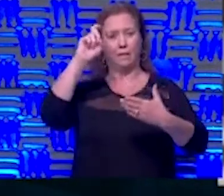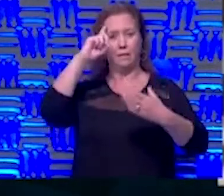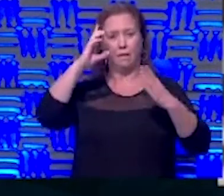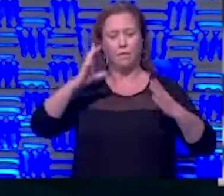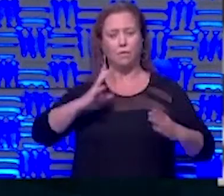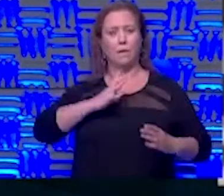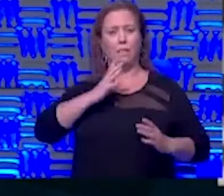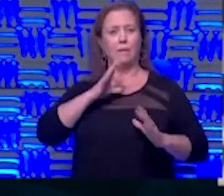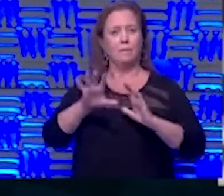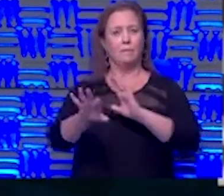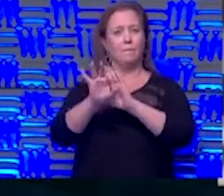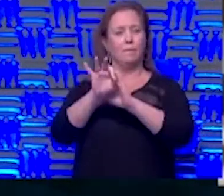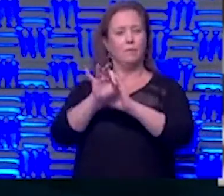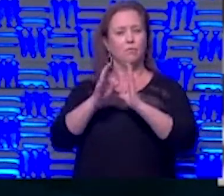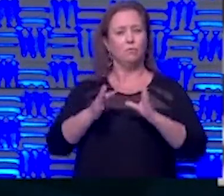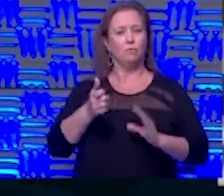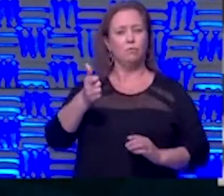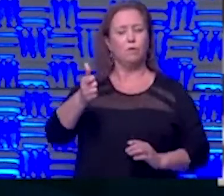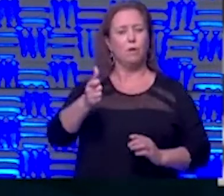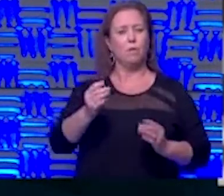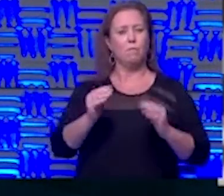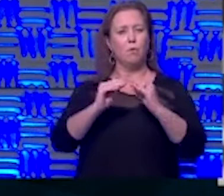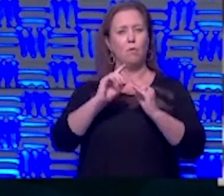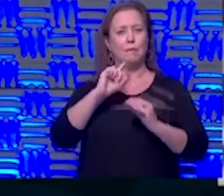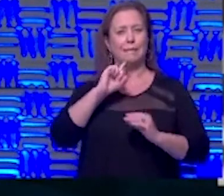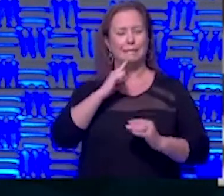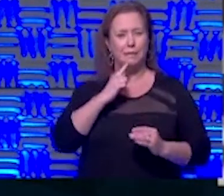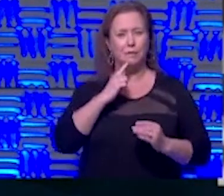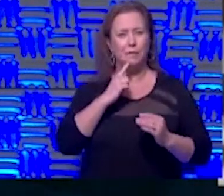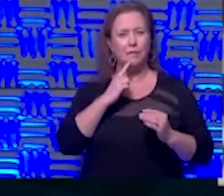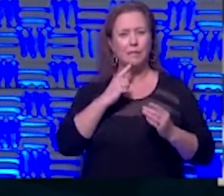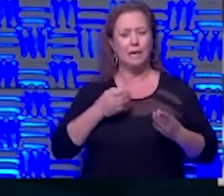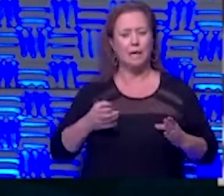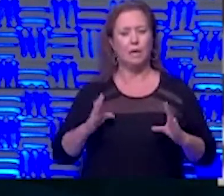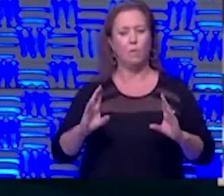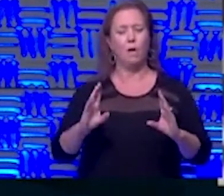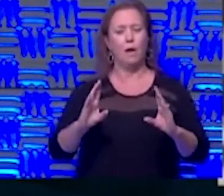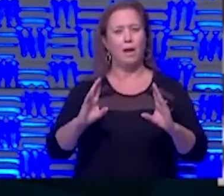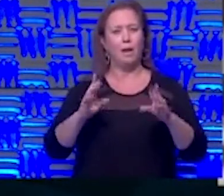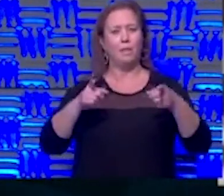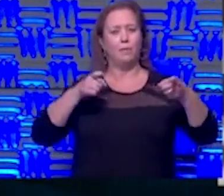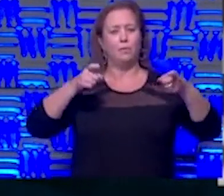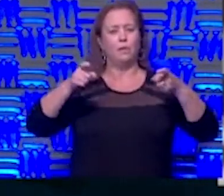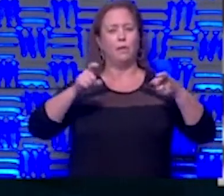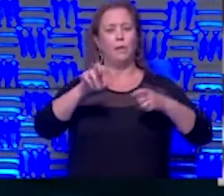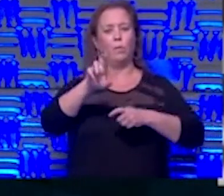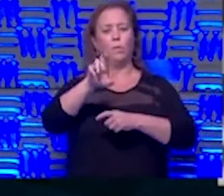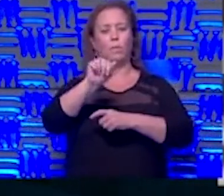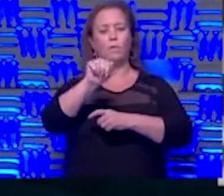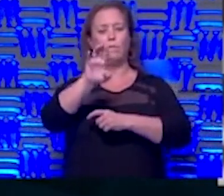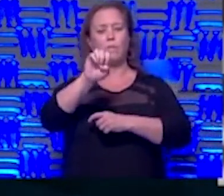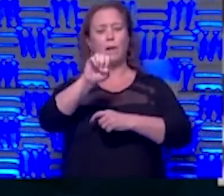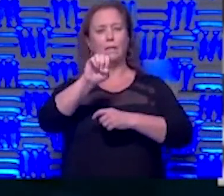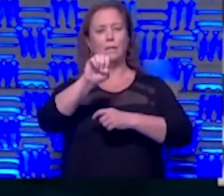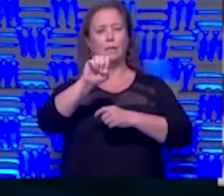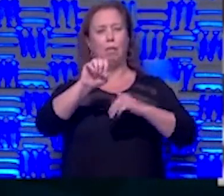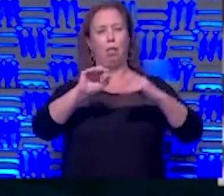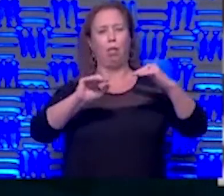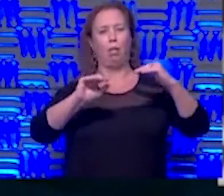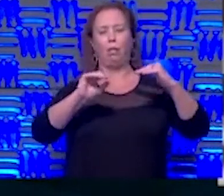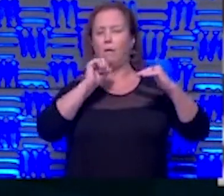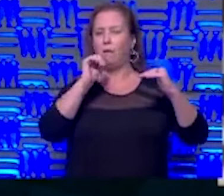much more serious in the way that they are dealing with racial disparity and racial